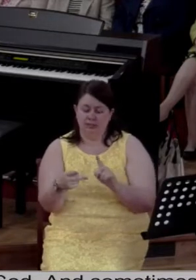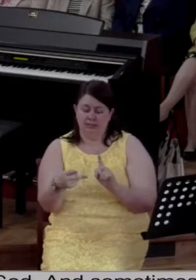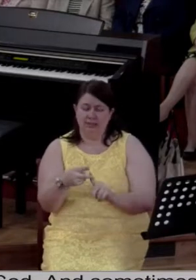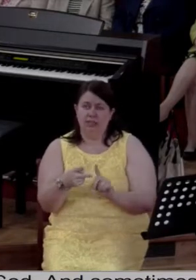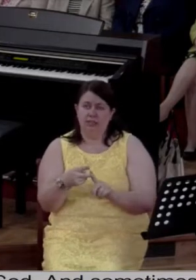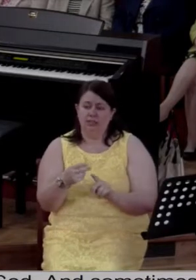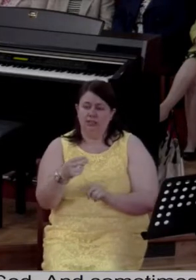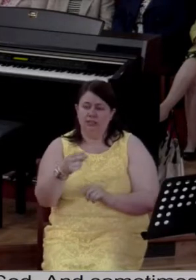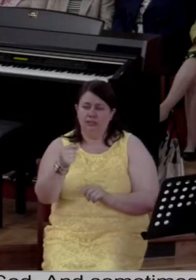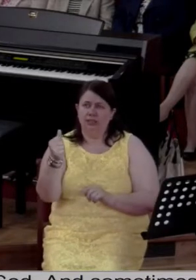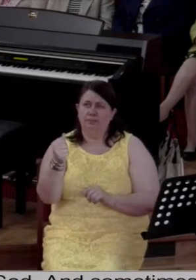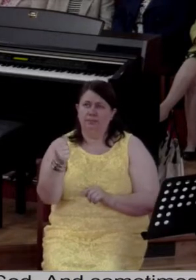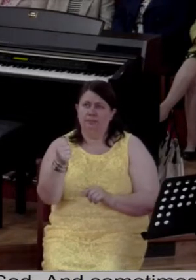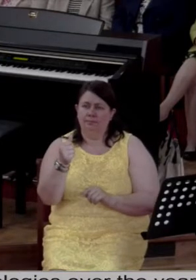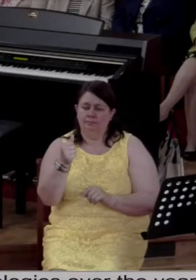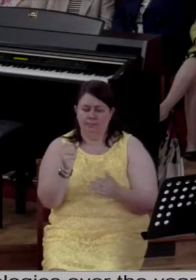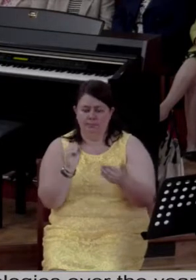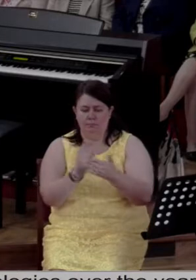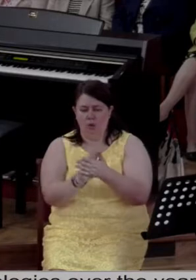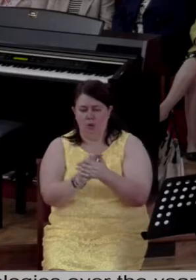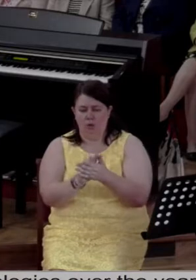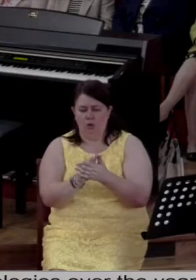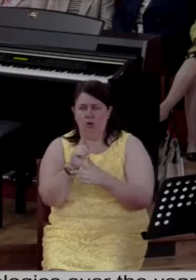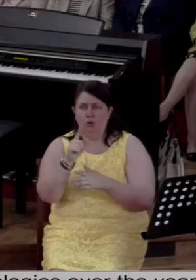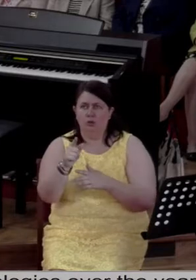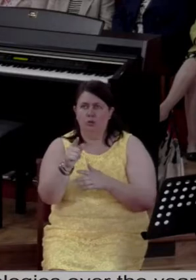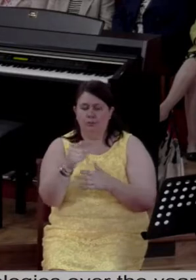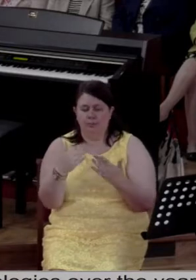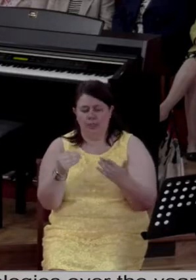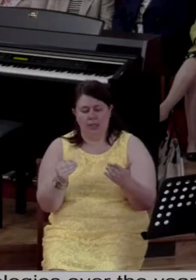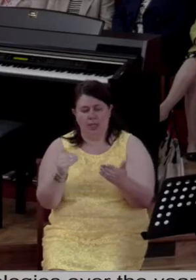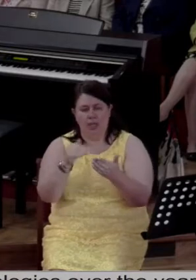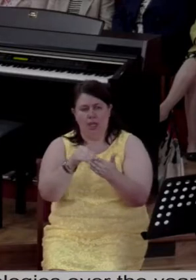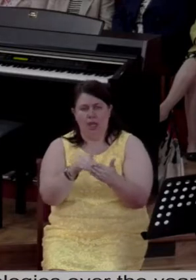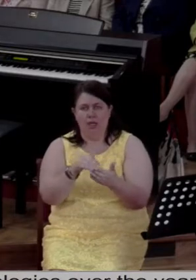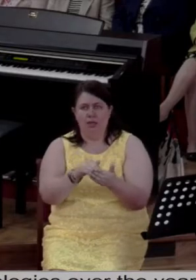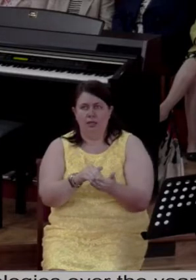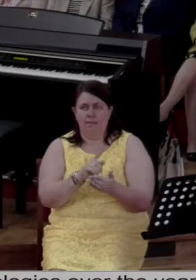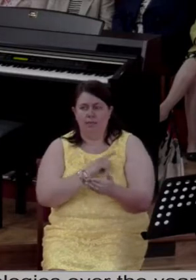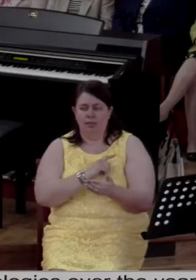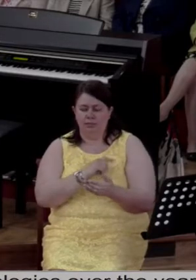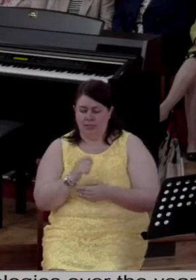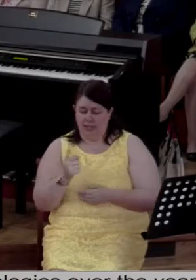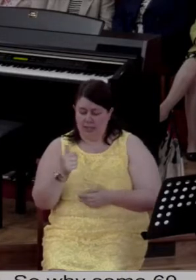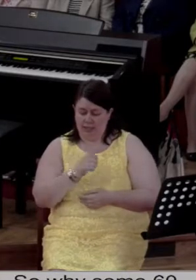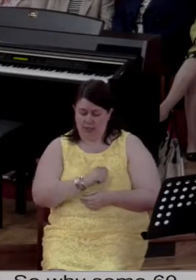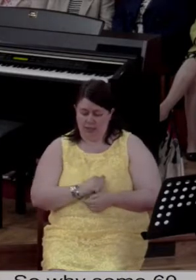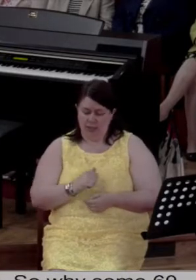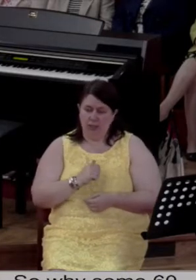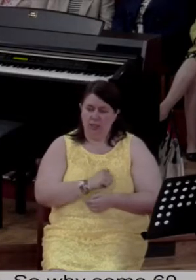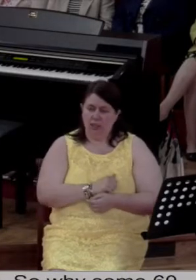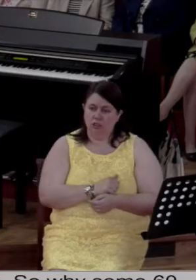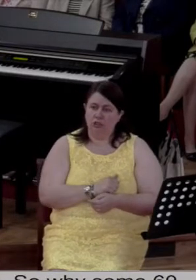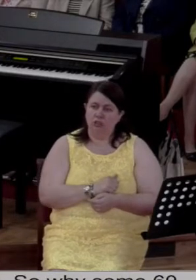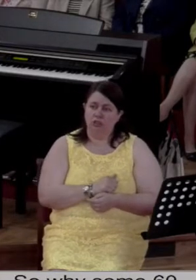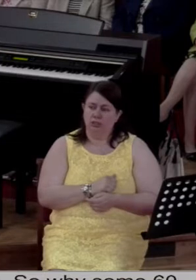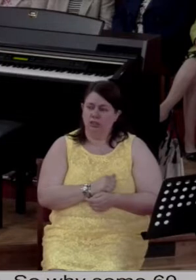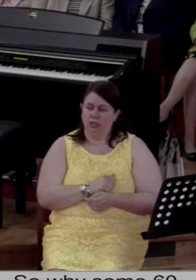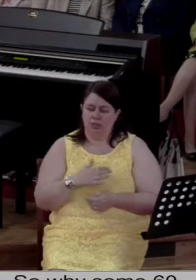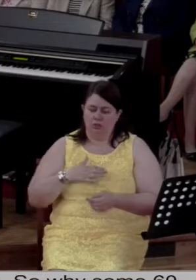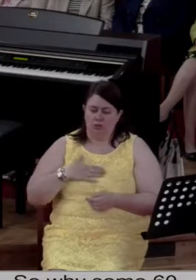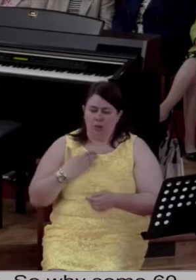the phrase, "Yours is the kingdom, the power and the glory," was added in because the early Christians didn't like the idea of